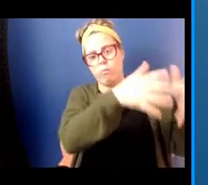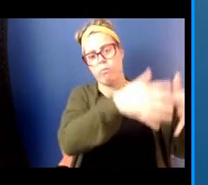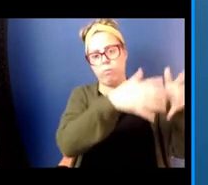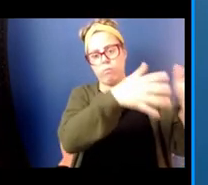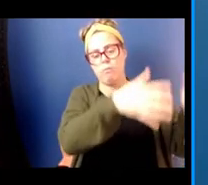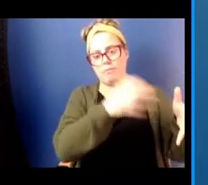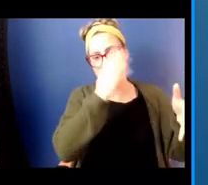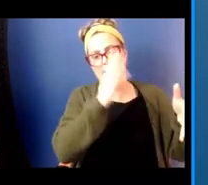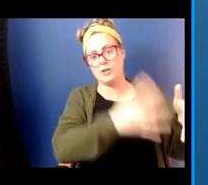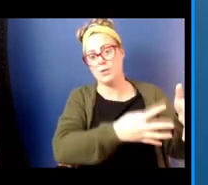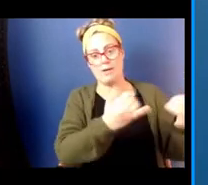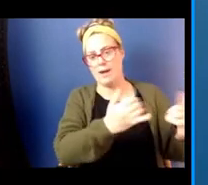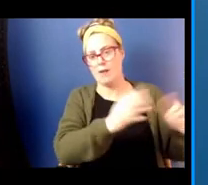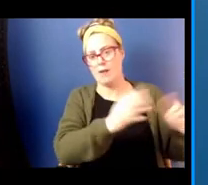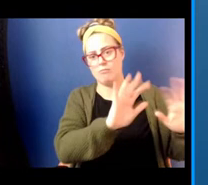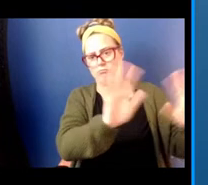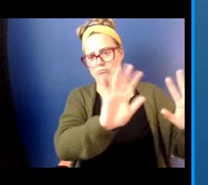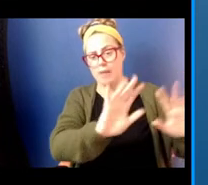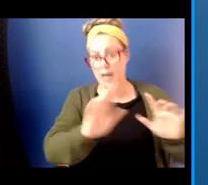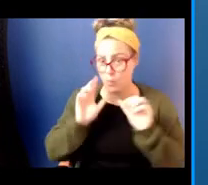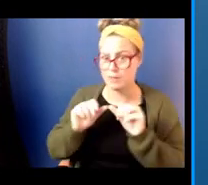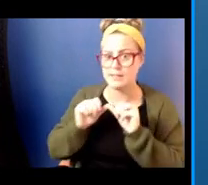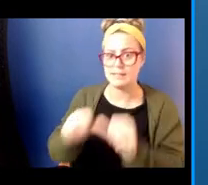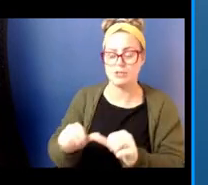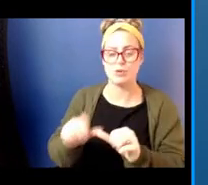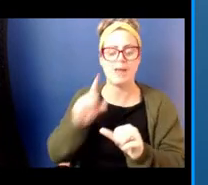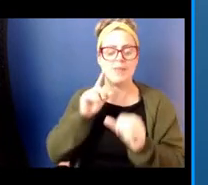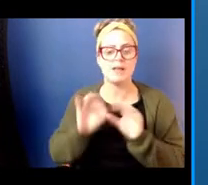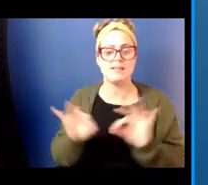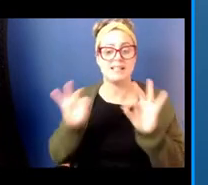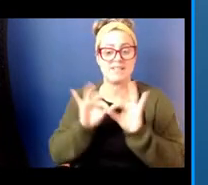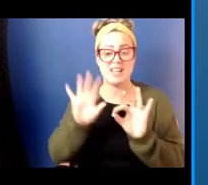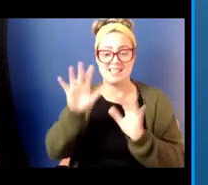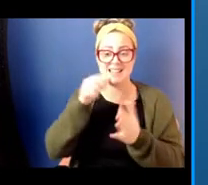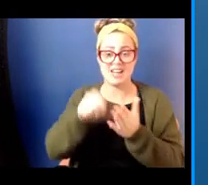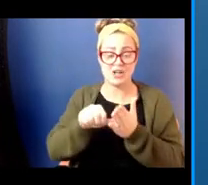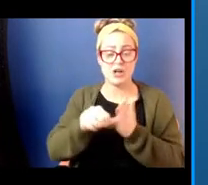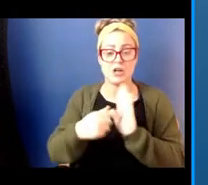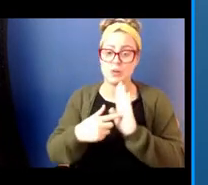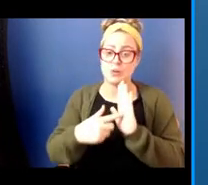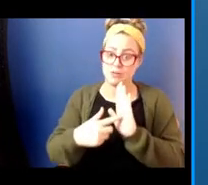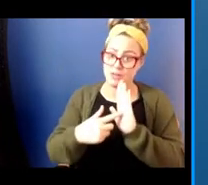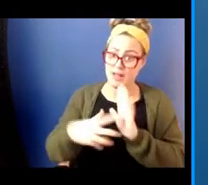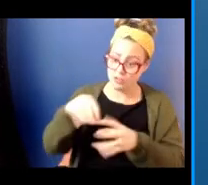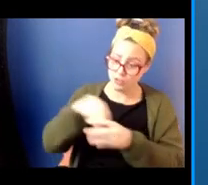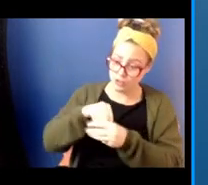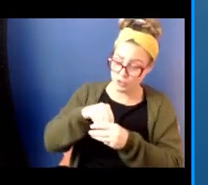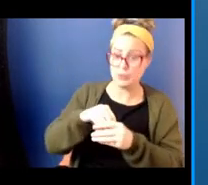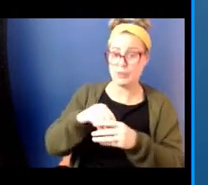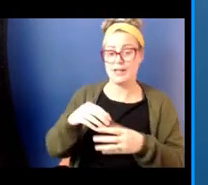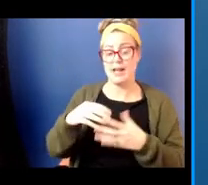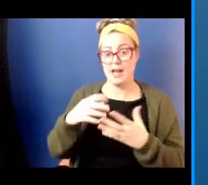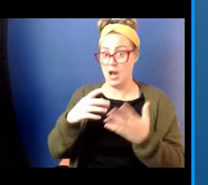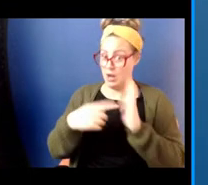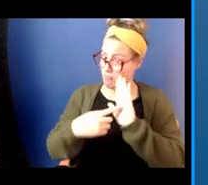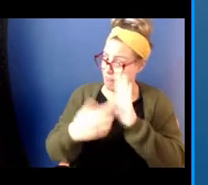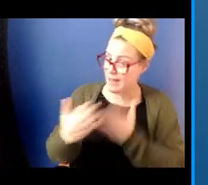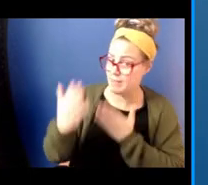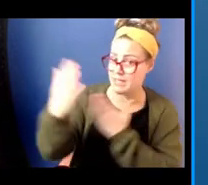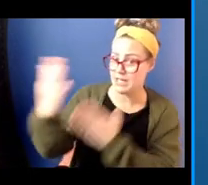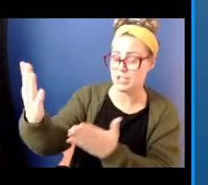it was significant that his letter included a very Express recommendation that we consider the calendar again in